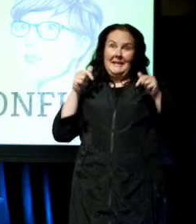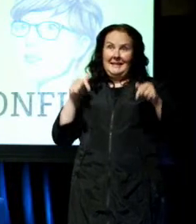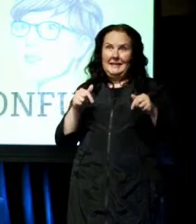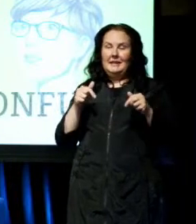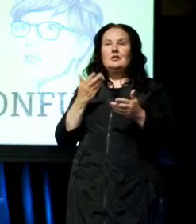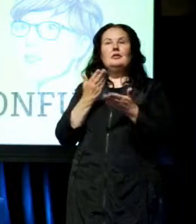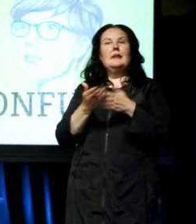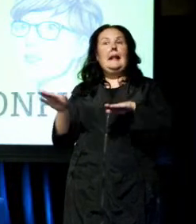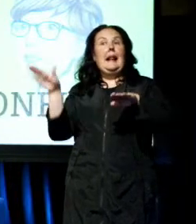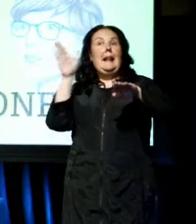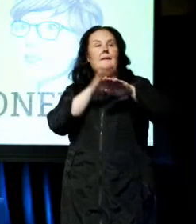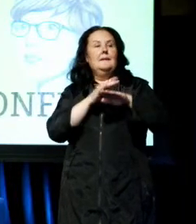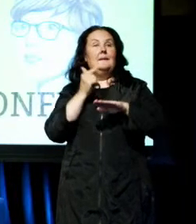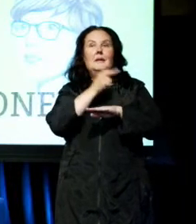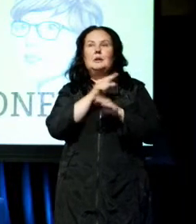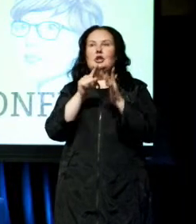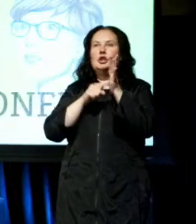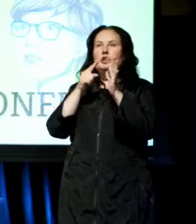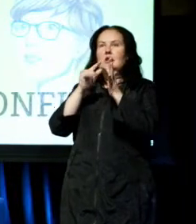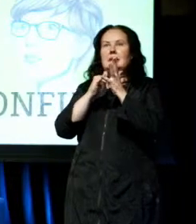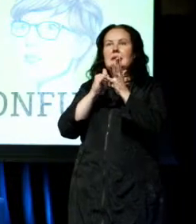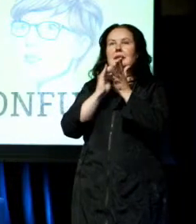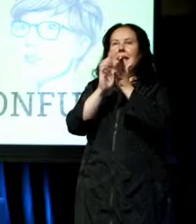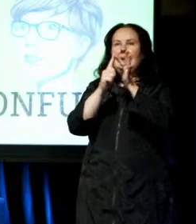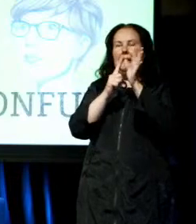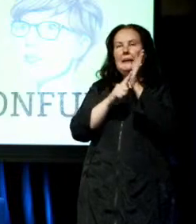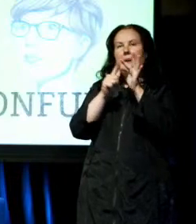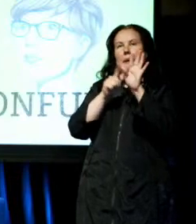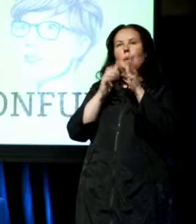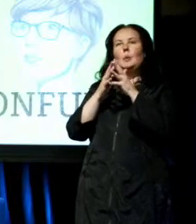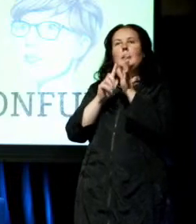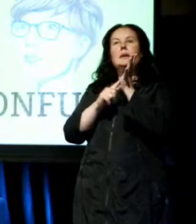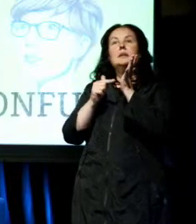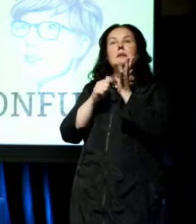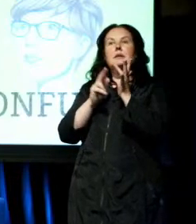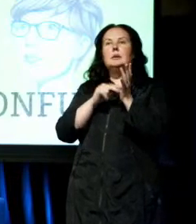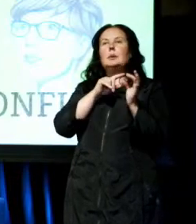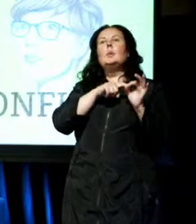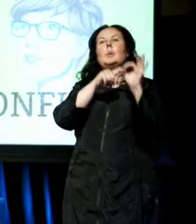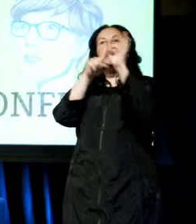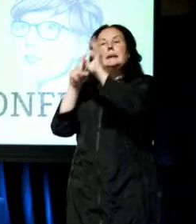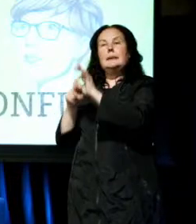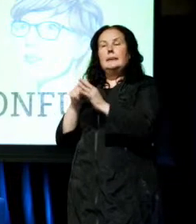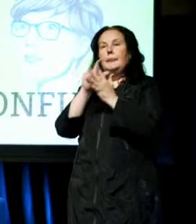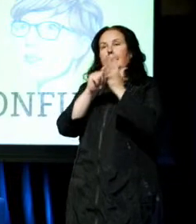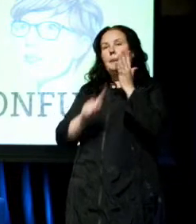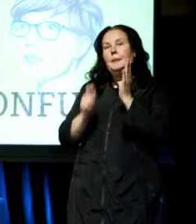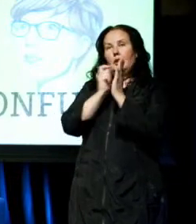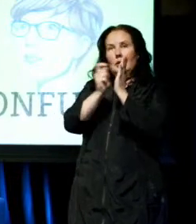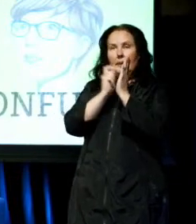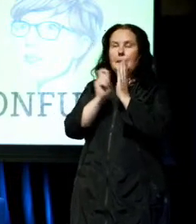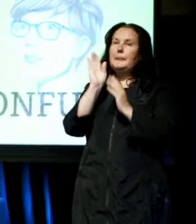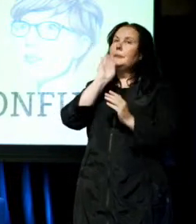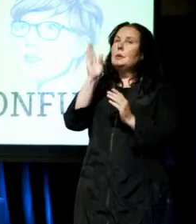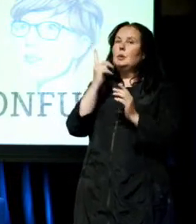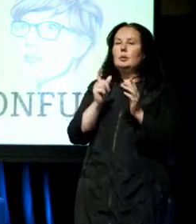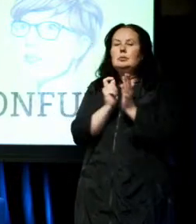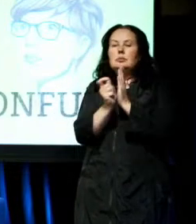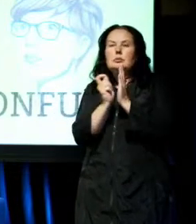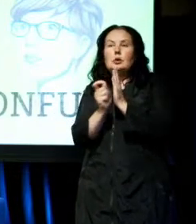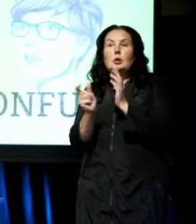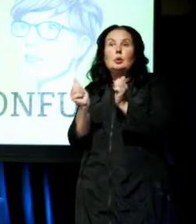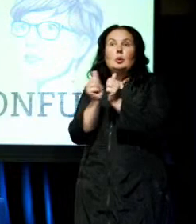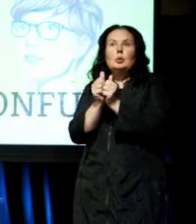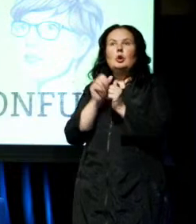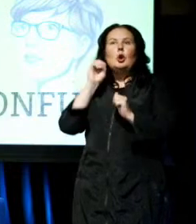far left, I've got Jess Healy Walton, a queer disabled writer and speaker who co-wrote an episode of the comedy